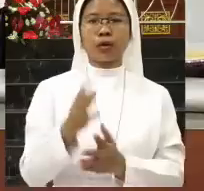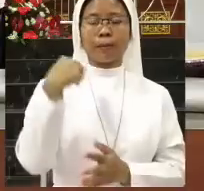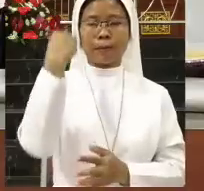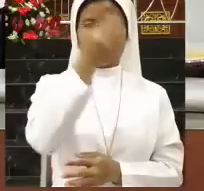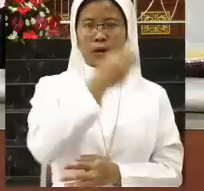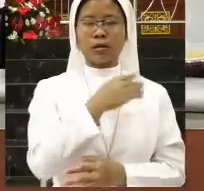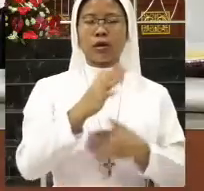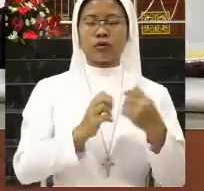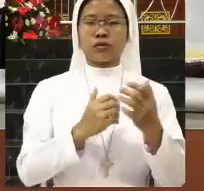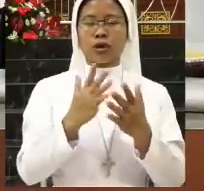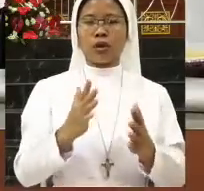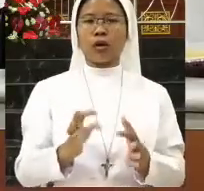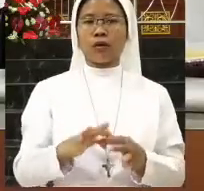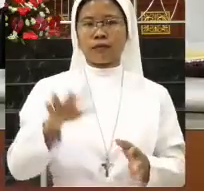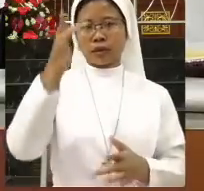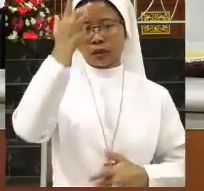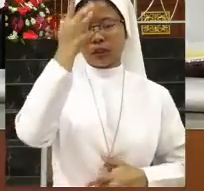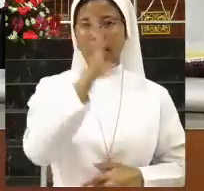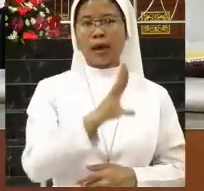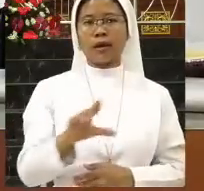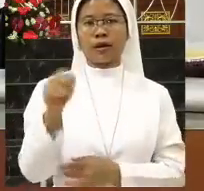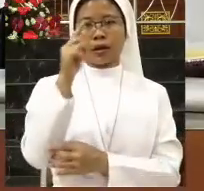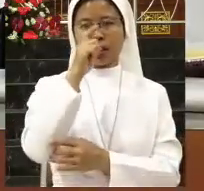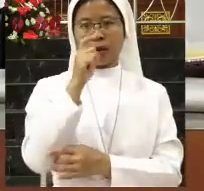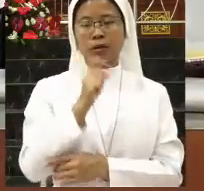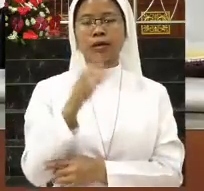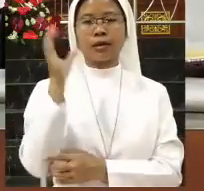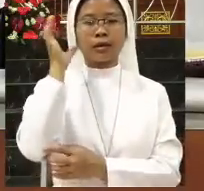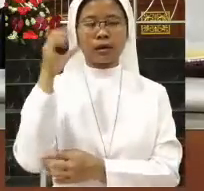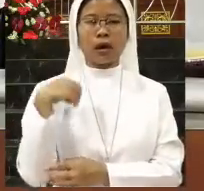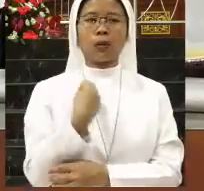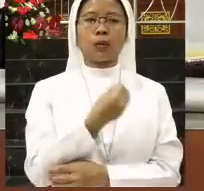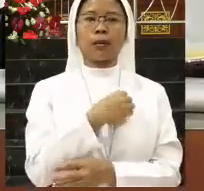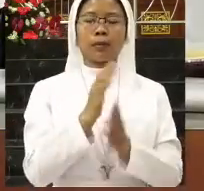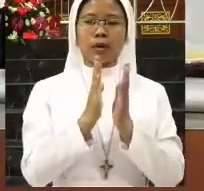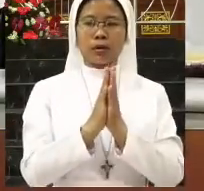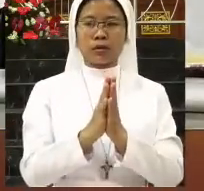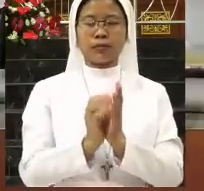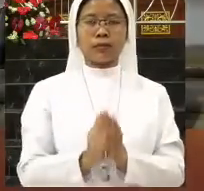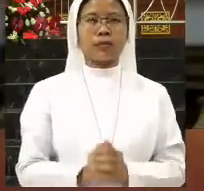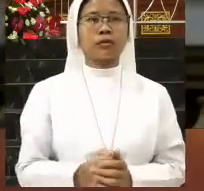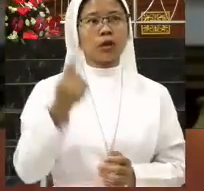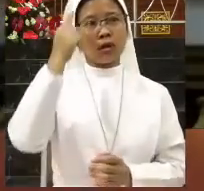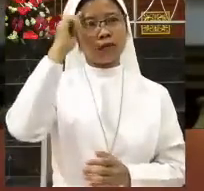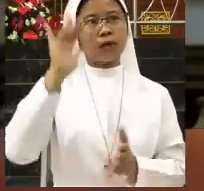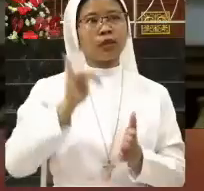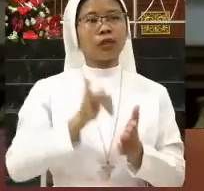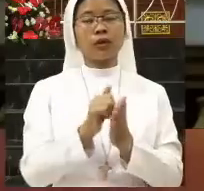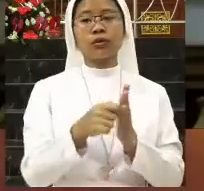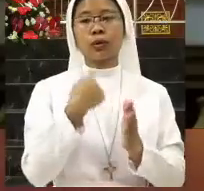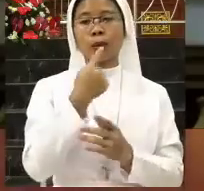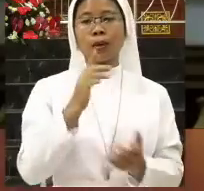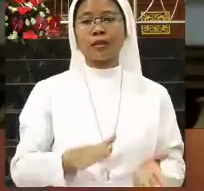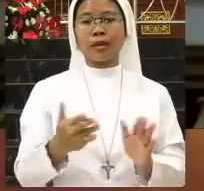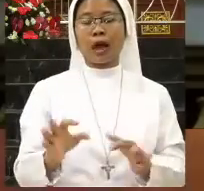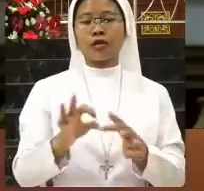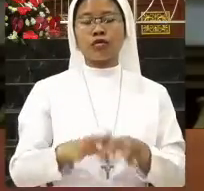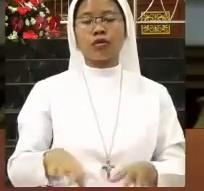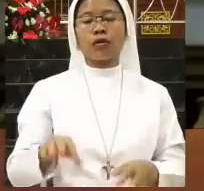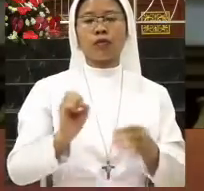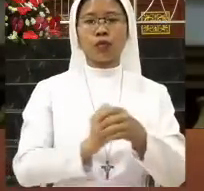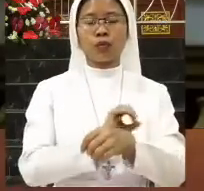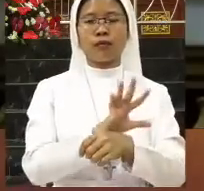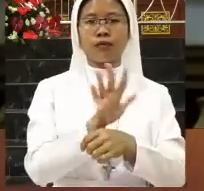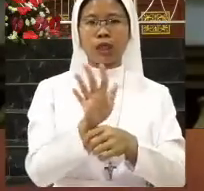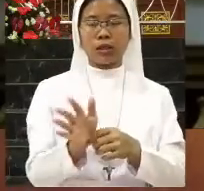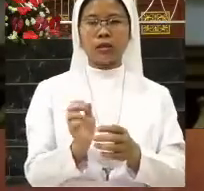the consoler of the sick and the elderly, hear our prayer. For those who have died of